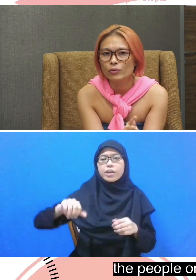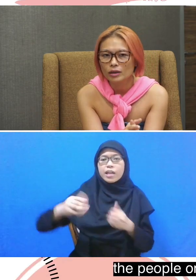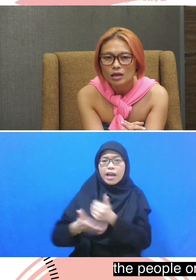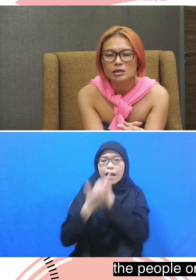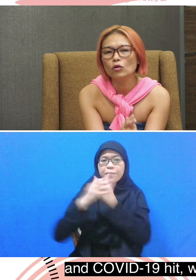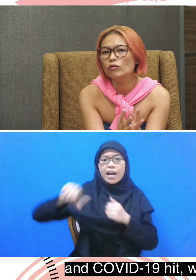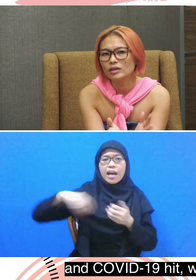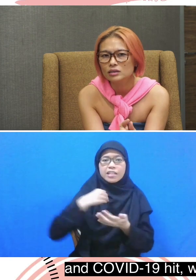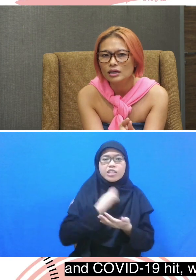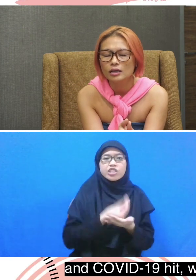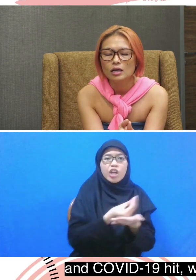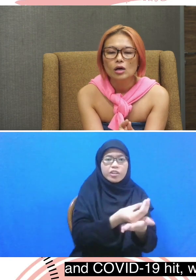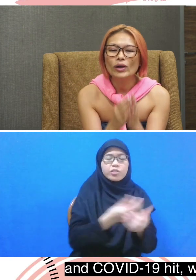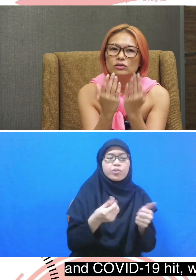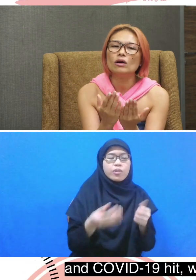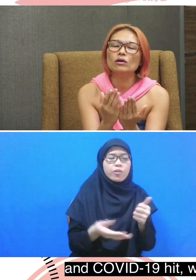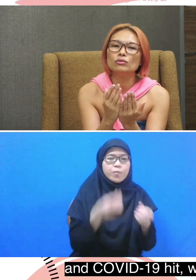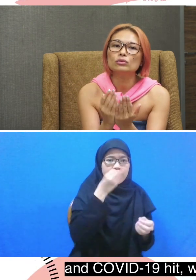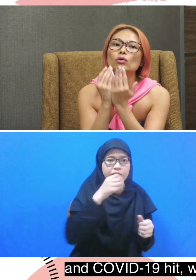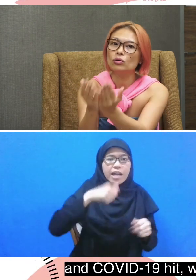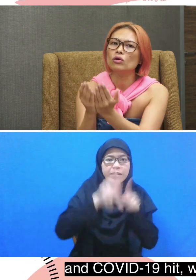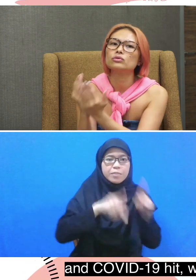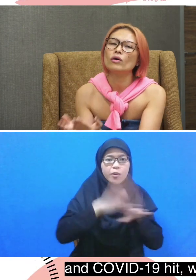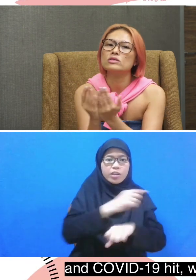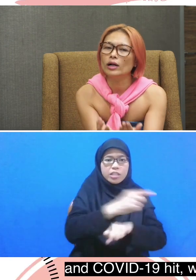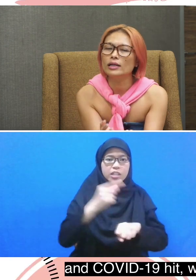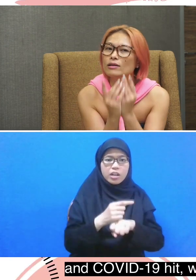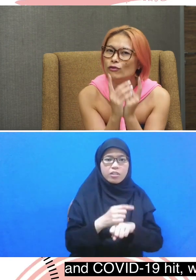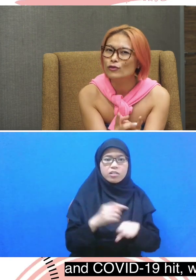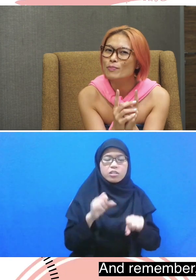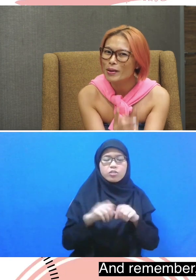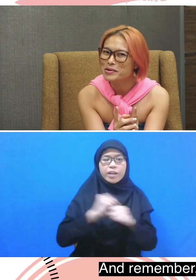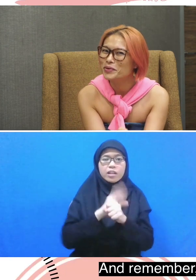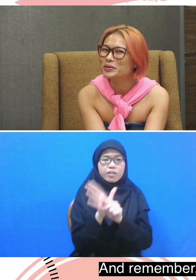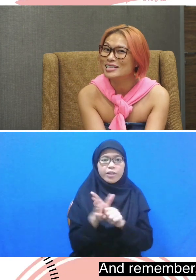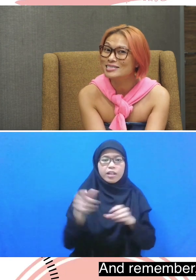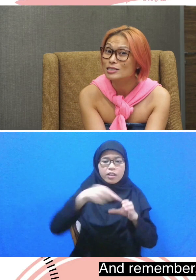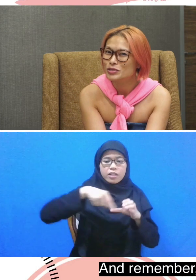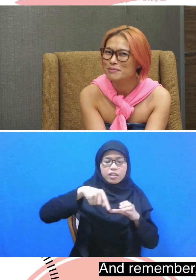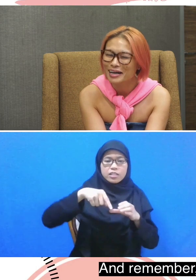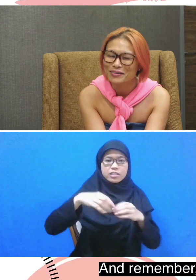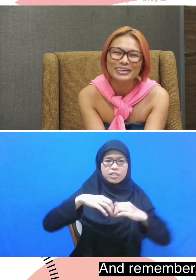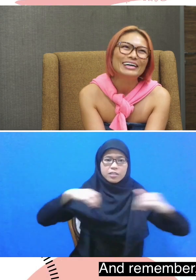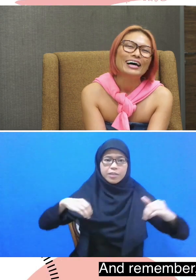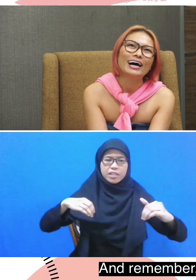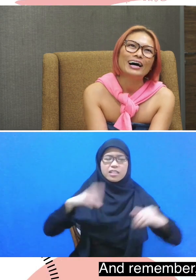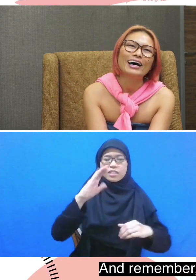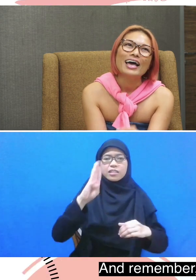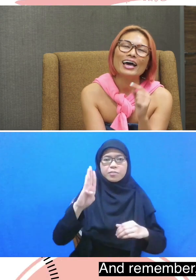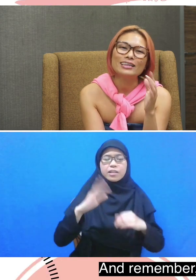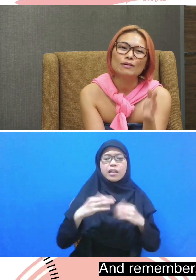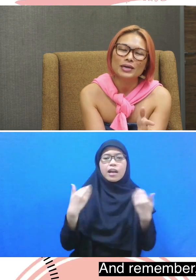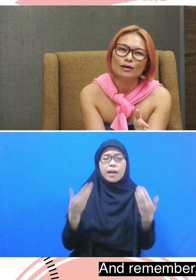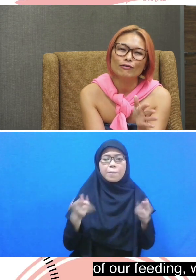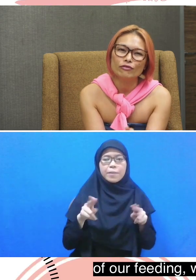circuit breaker hit and COVID-19 hit, we had to take on the role to go door to door as well. And remember, we only had 6 full-time staff.